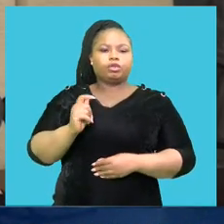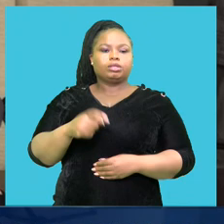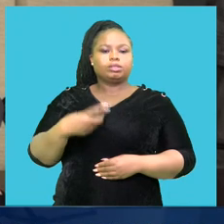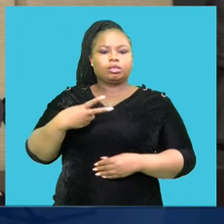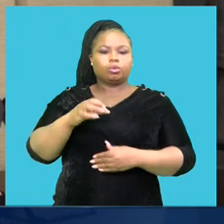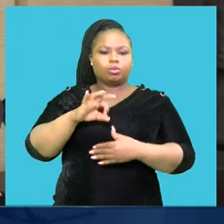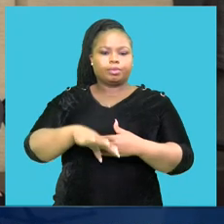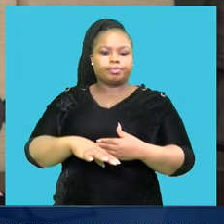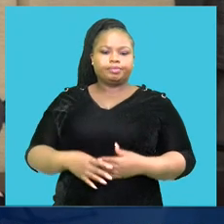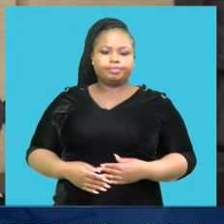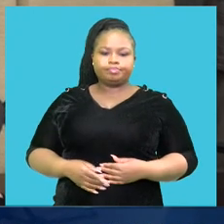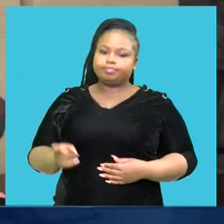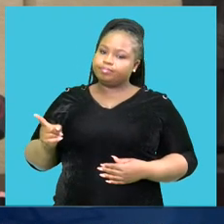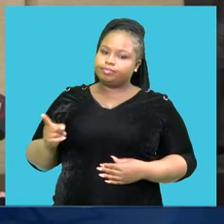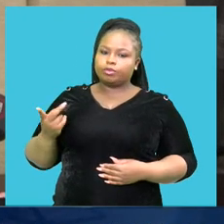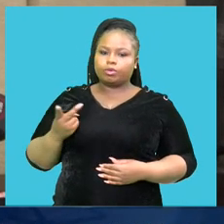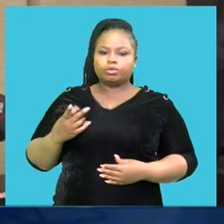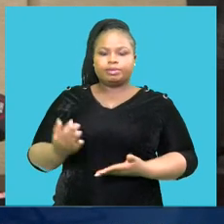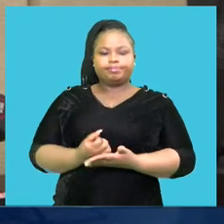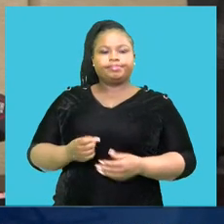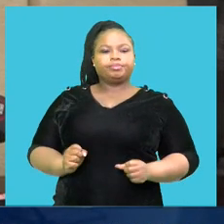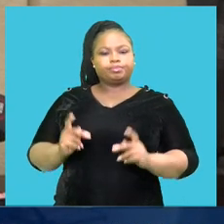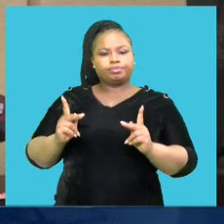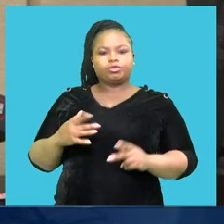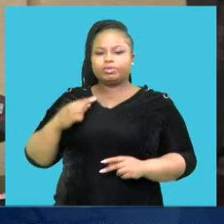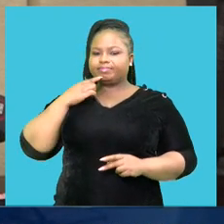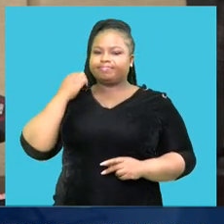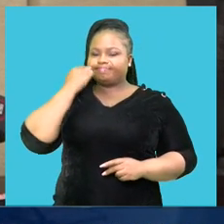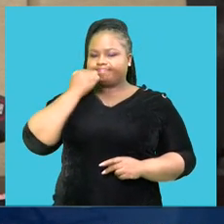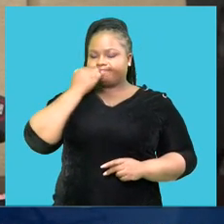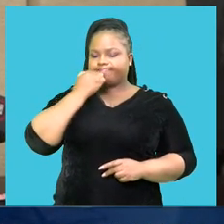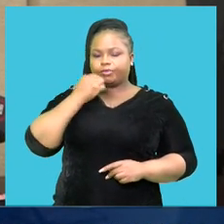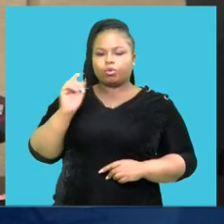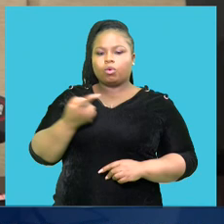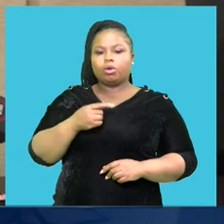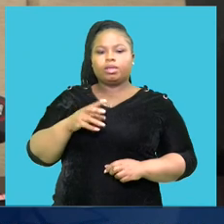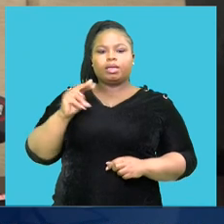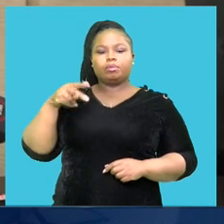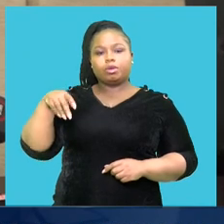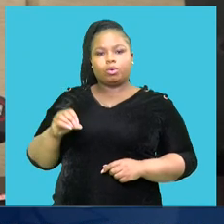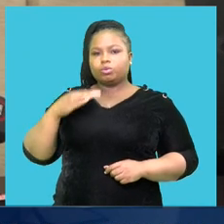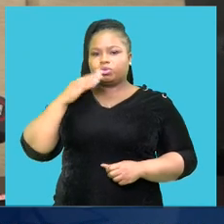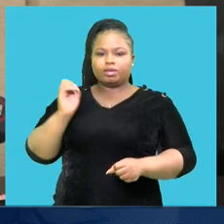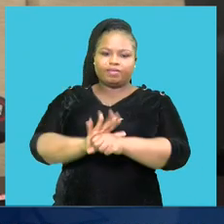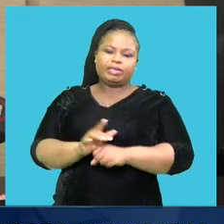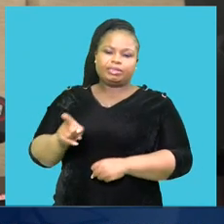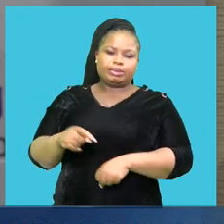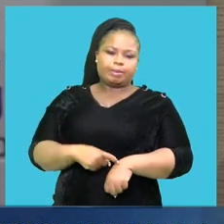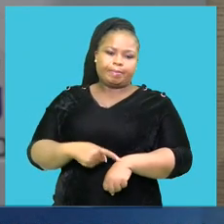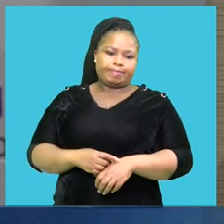quarter. UMazibuko uthathe ixesha ukuxolisa kumaziko kunye nabaxhambi abathe bachaphazeleka ngeli